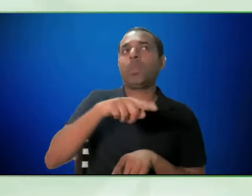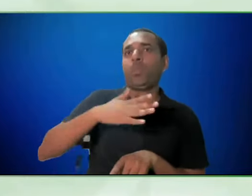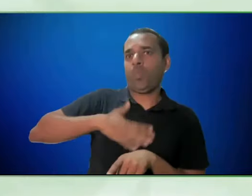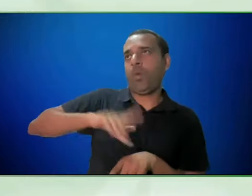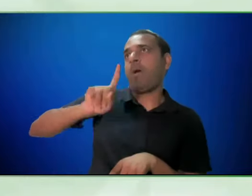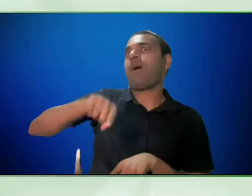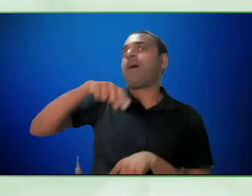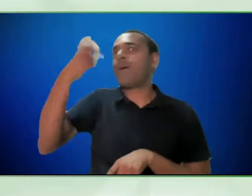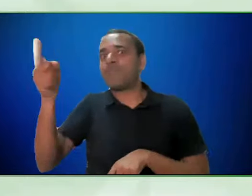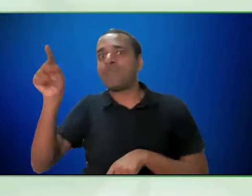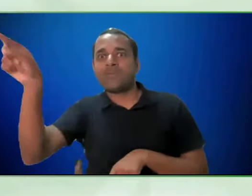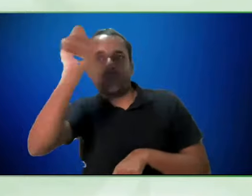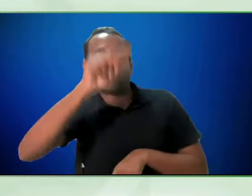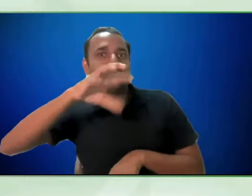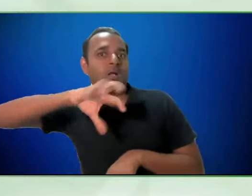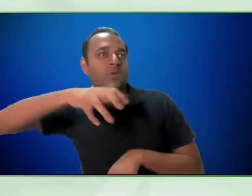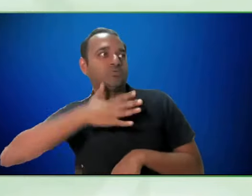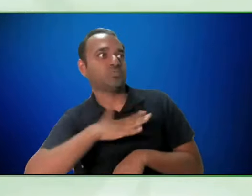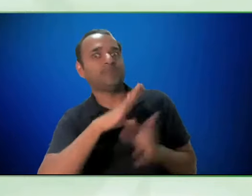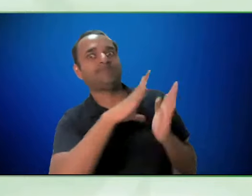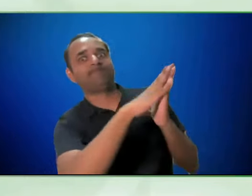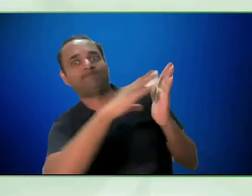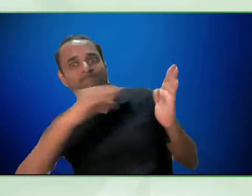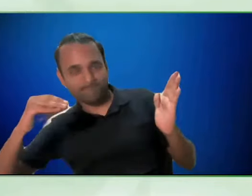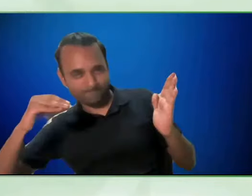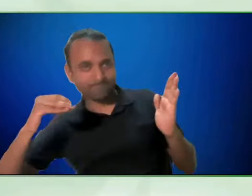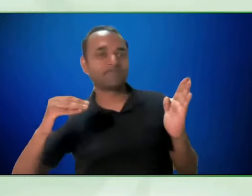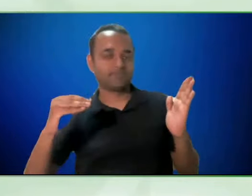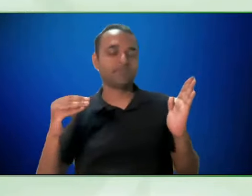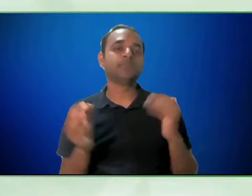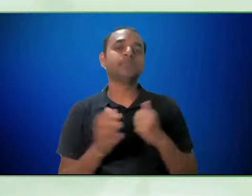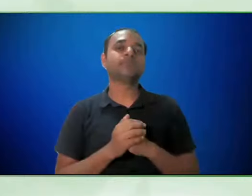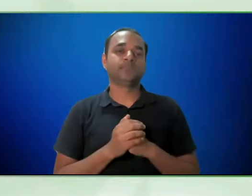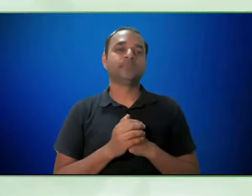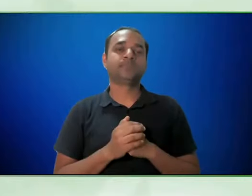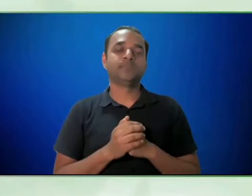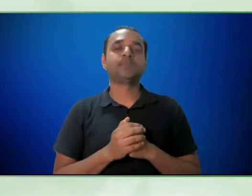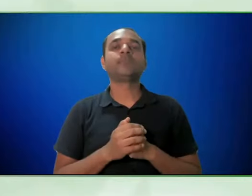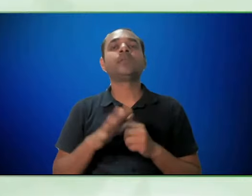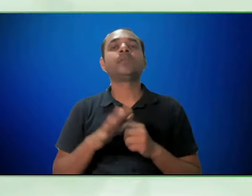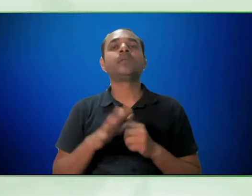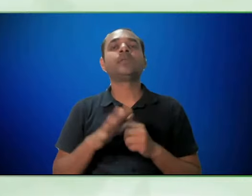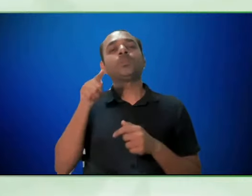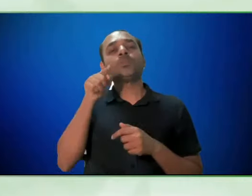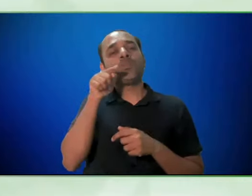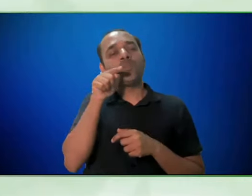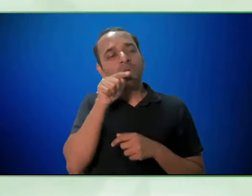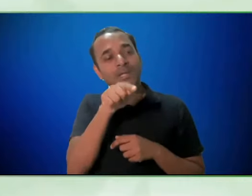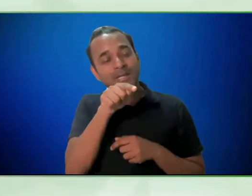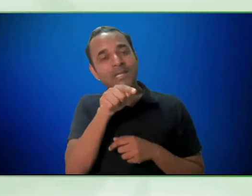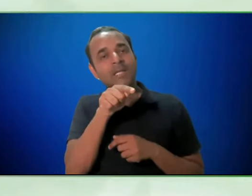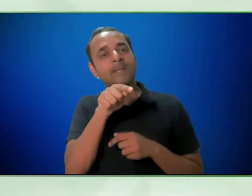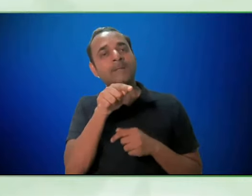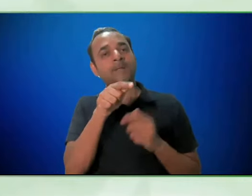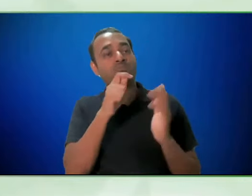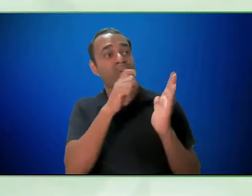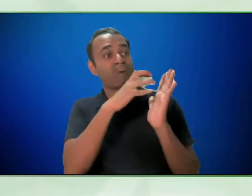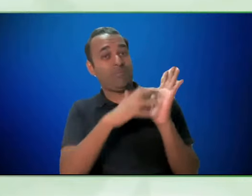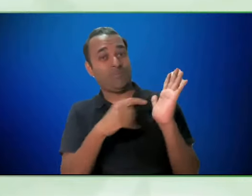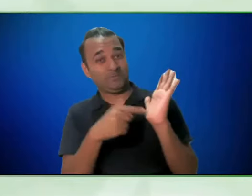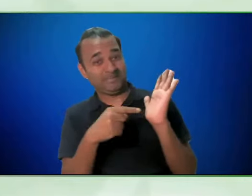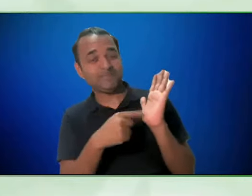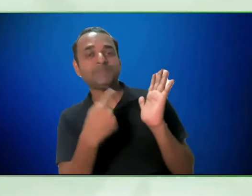that have been conducted, but we found very few in Sweden, Finland, and so on. So most of them was